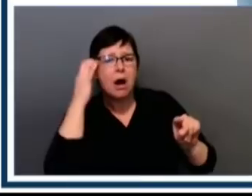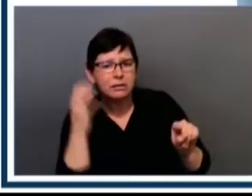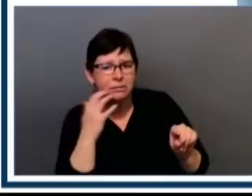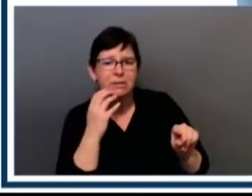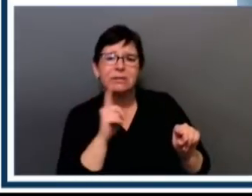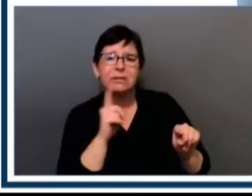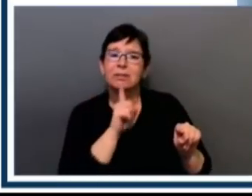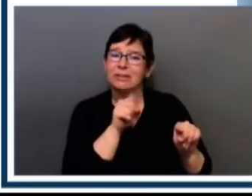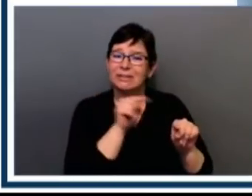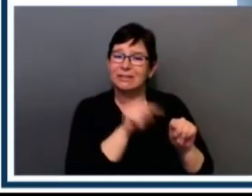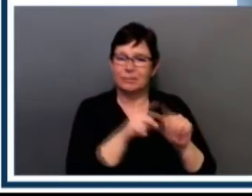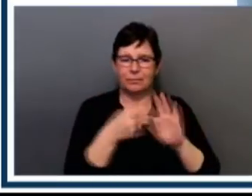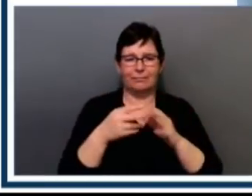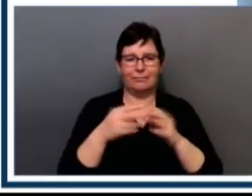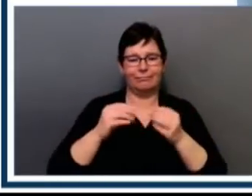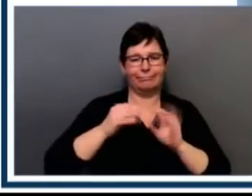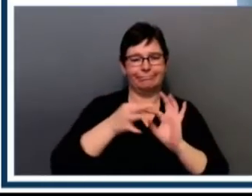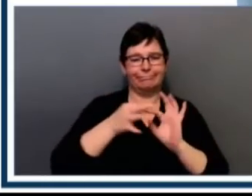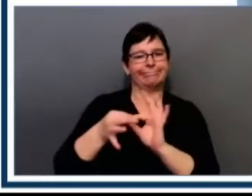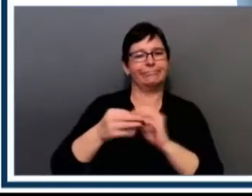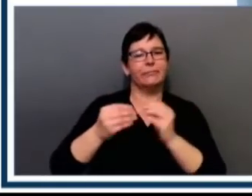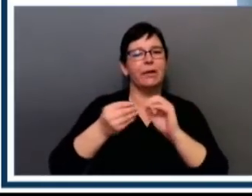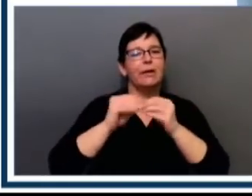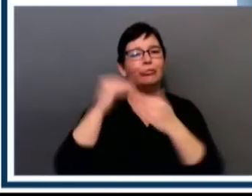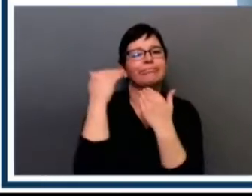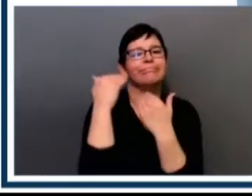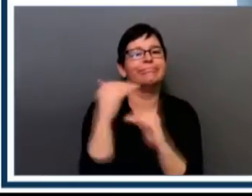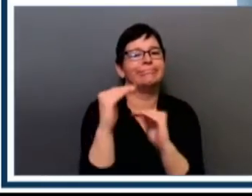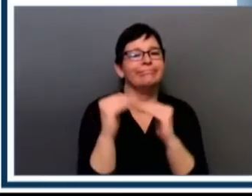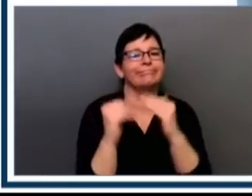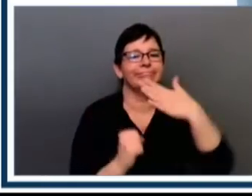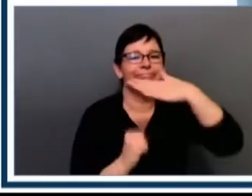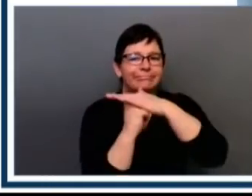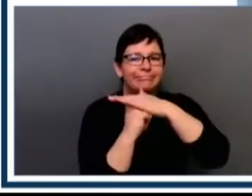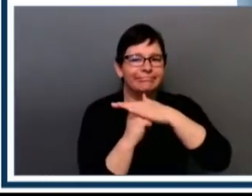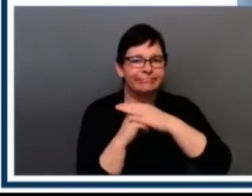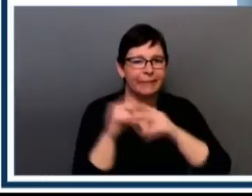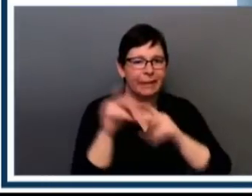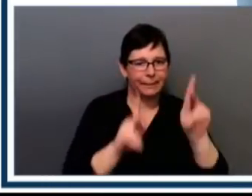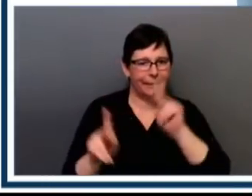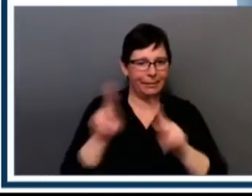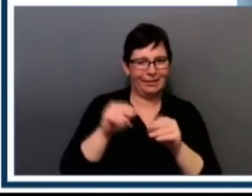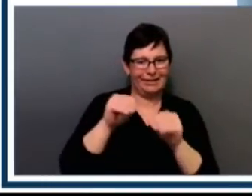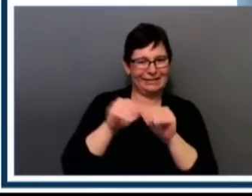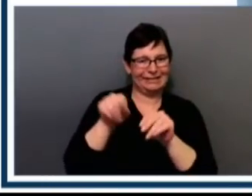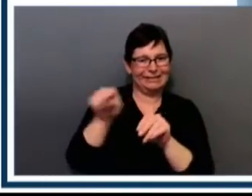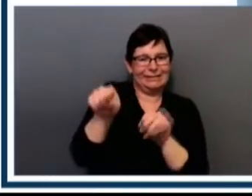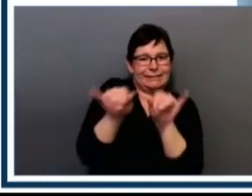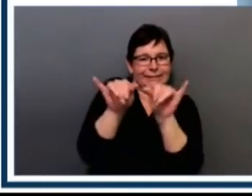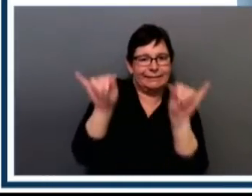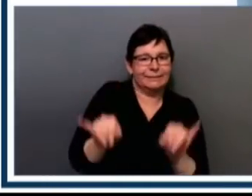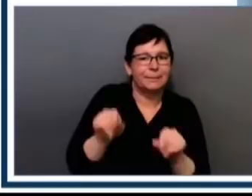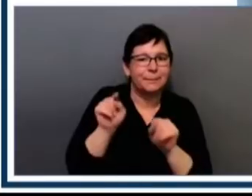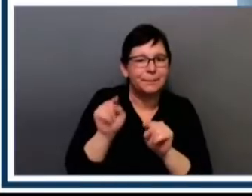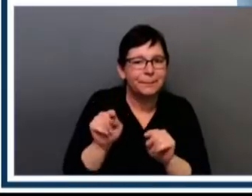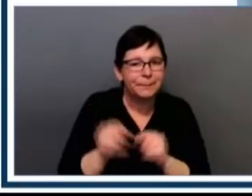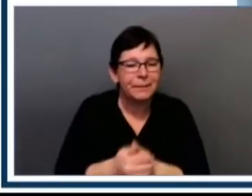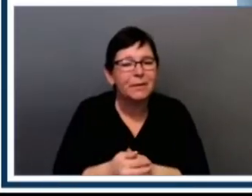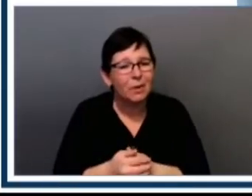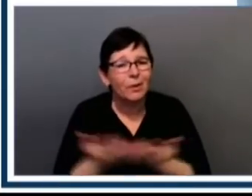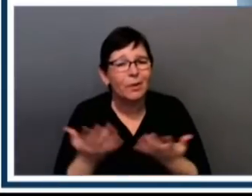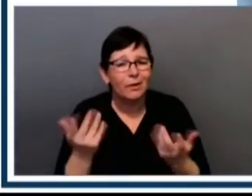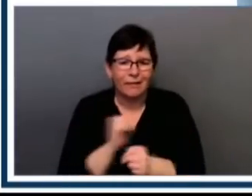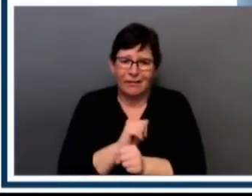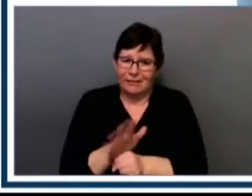some long-standing challenges in the healthcare system. So as a citizen of Nova Scotia, I am concerned